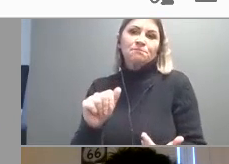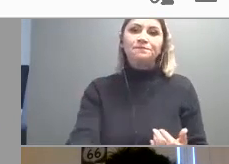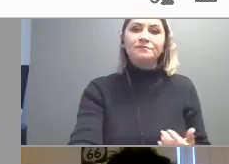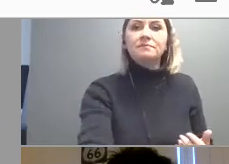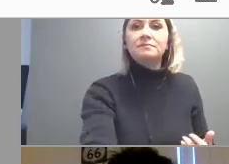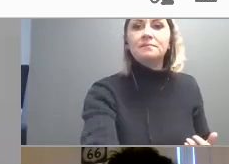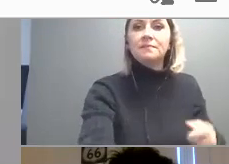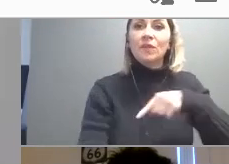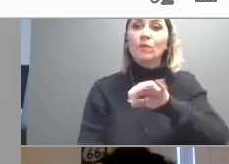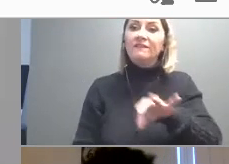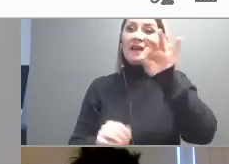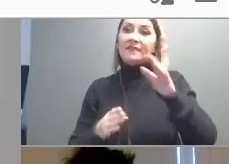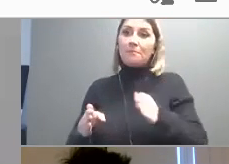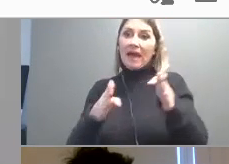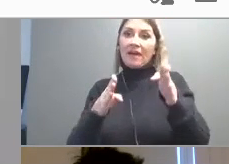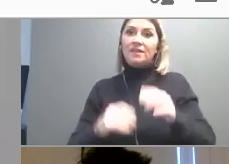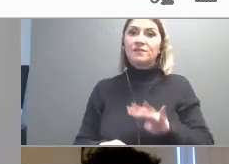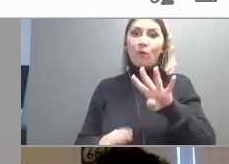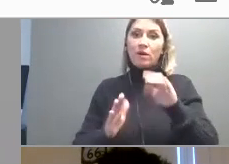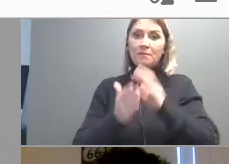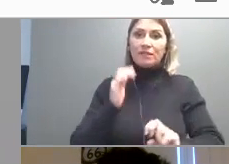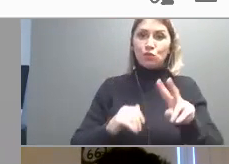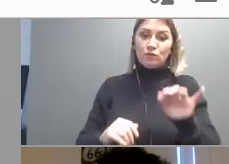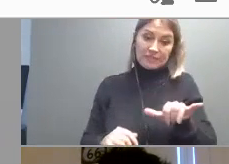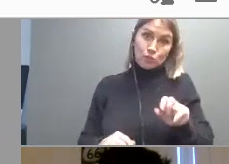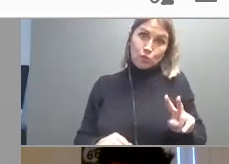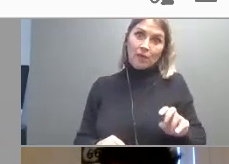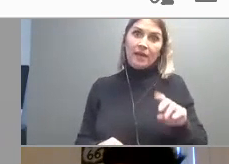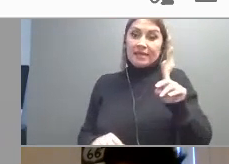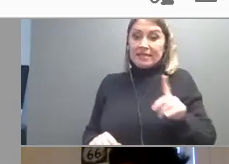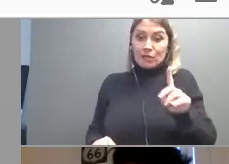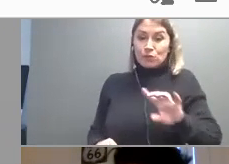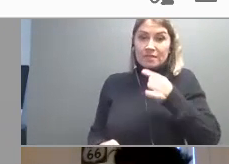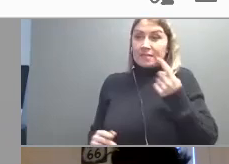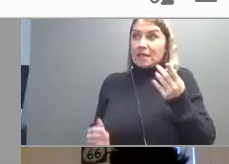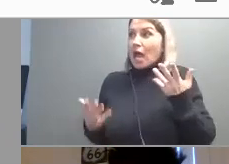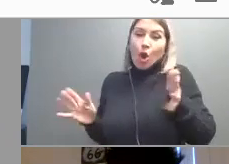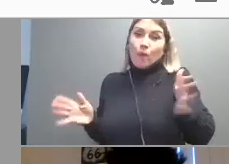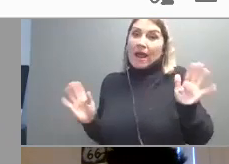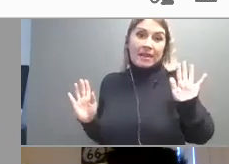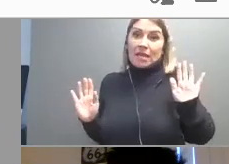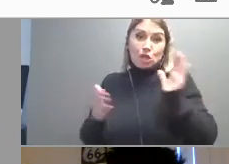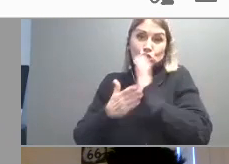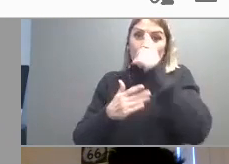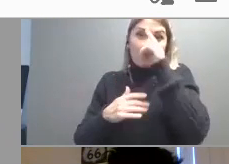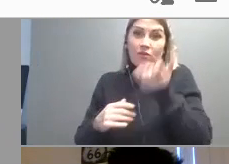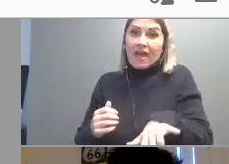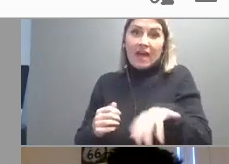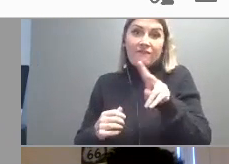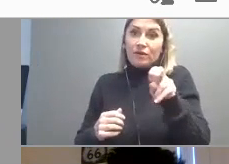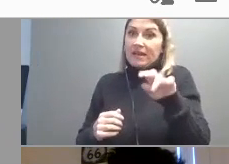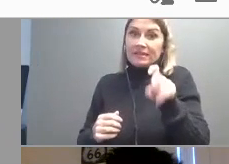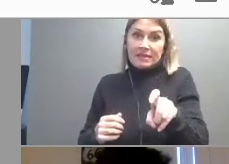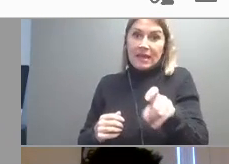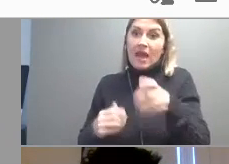we find that the path is 4 minus 2, that is 2. However, Dijkstra just says that I have already searched for this vertex, and I